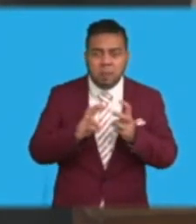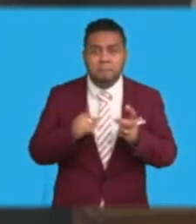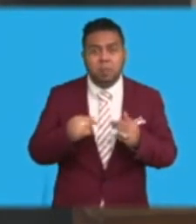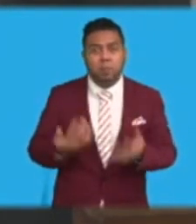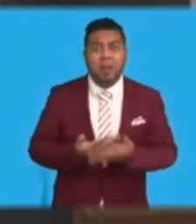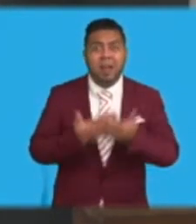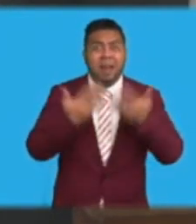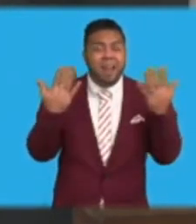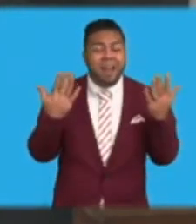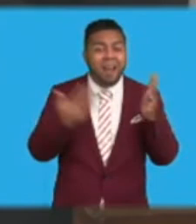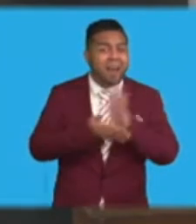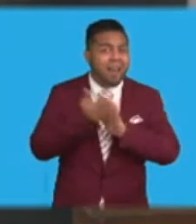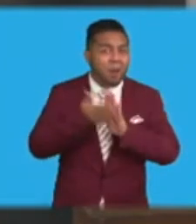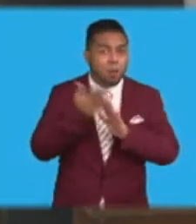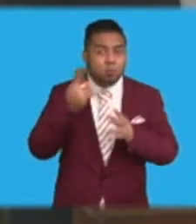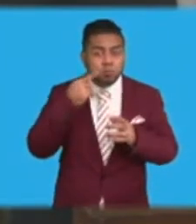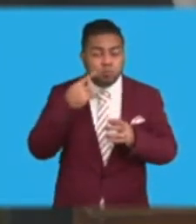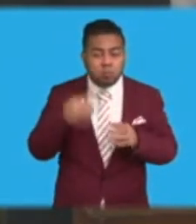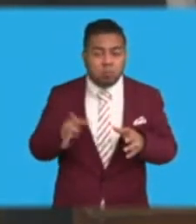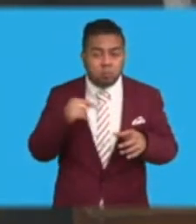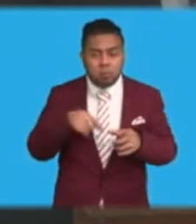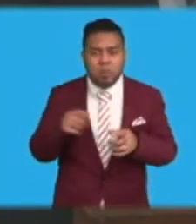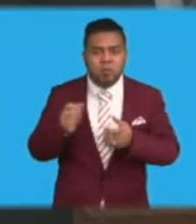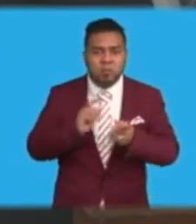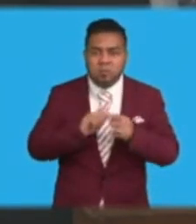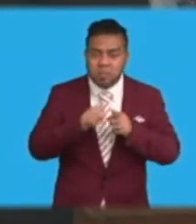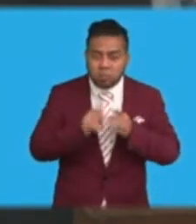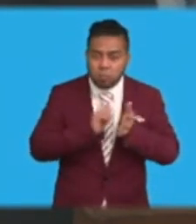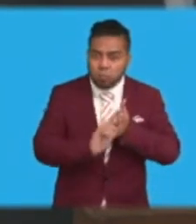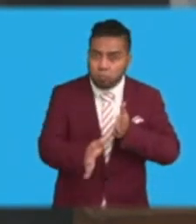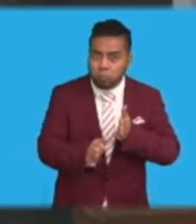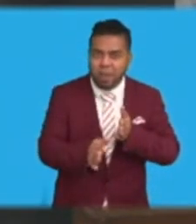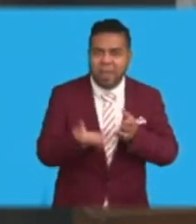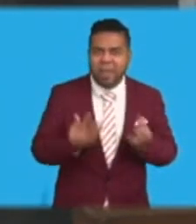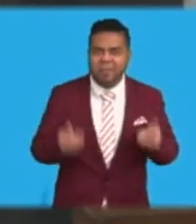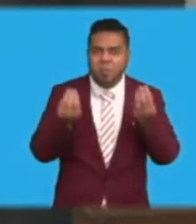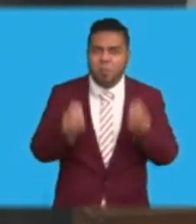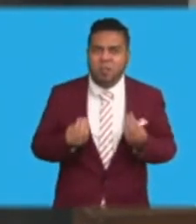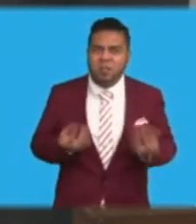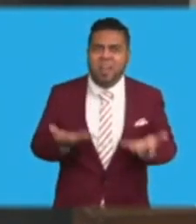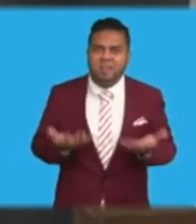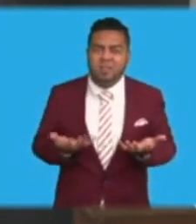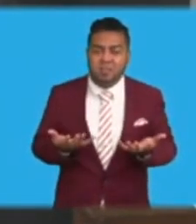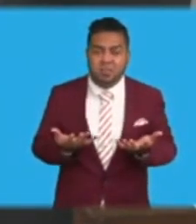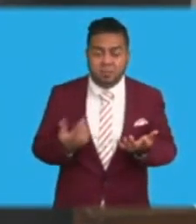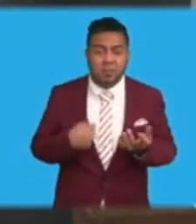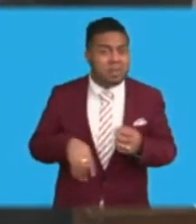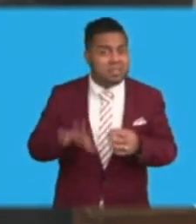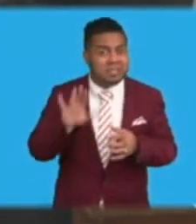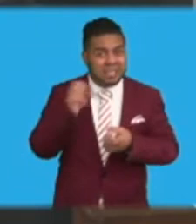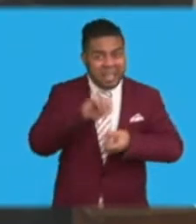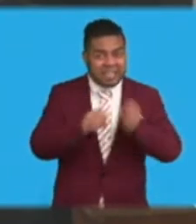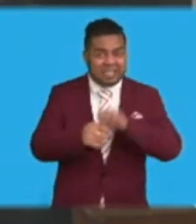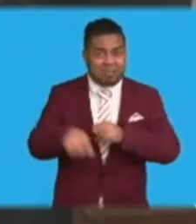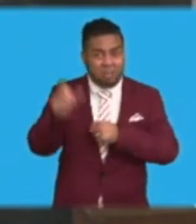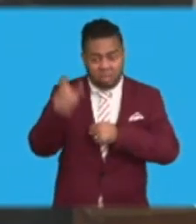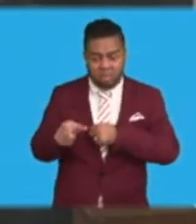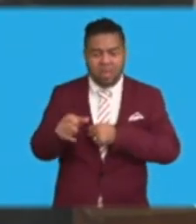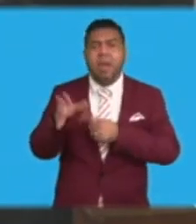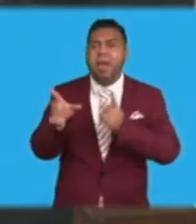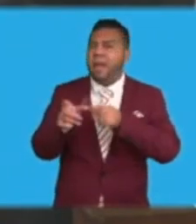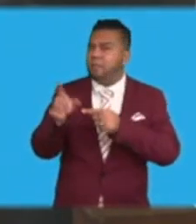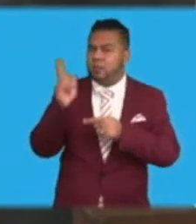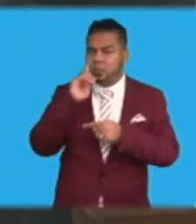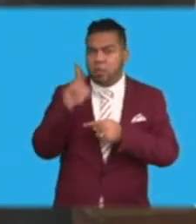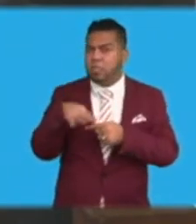virtually impossible to stop because of its speed and weight. Madam Speaker, scientists have noted that the total amount of water